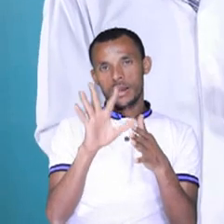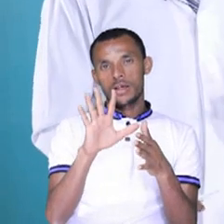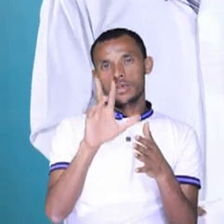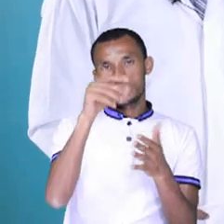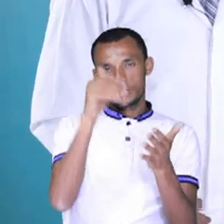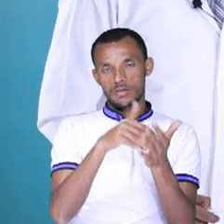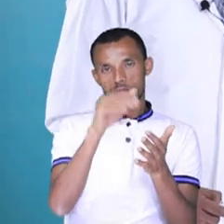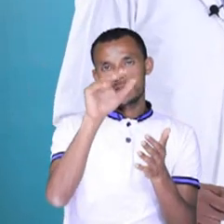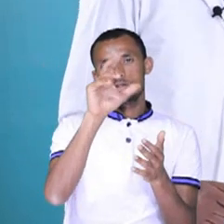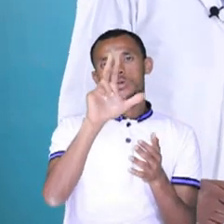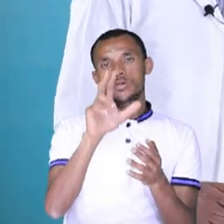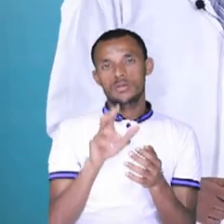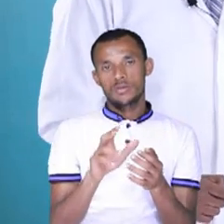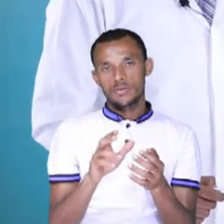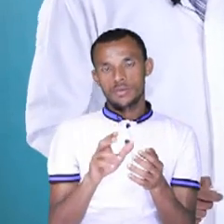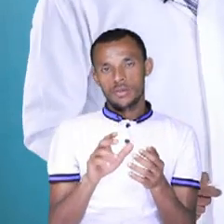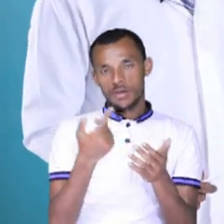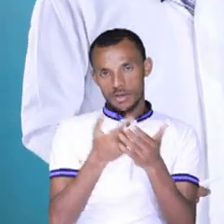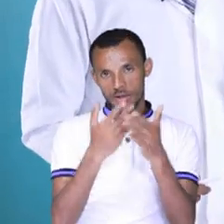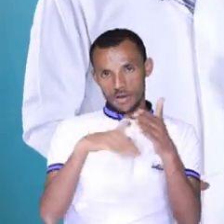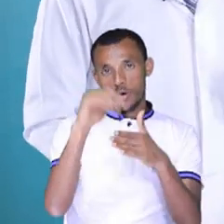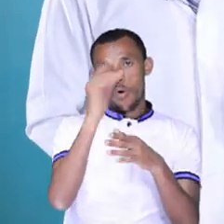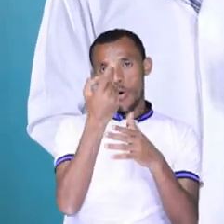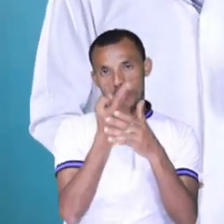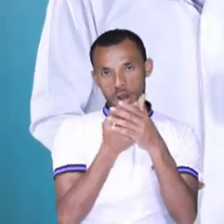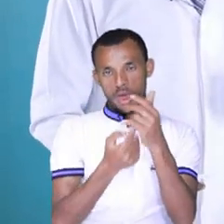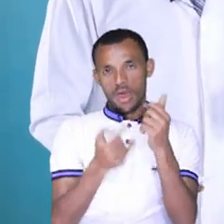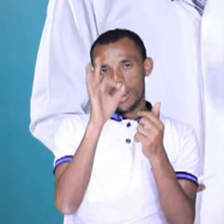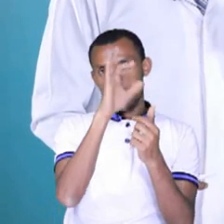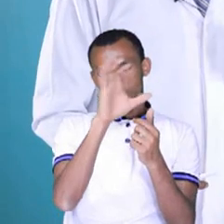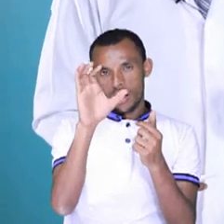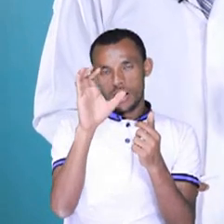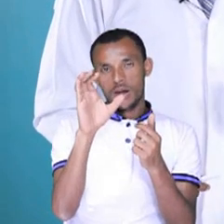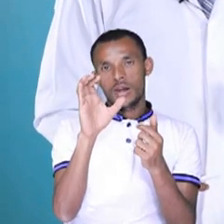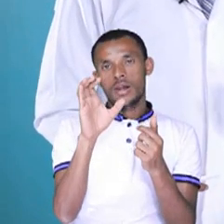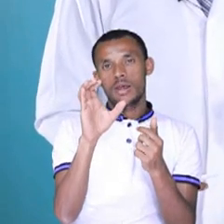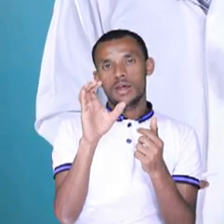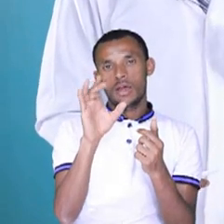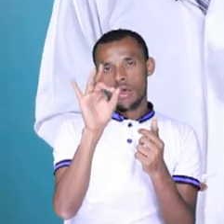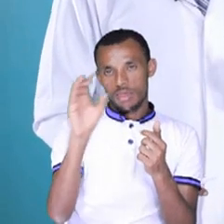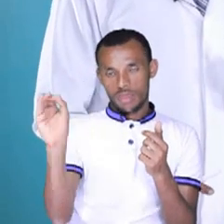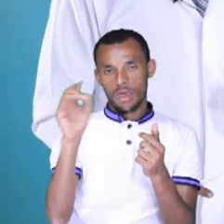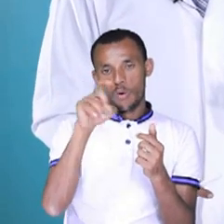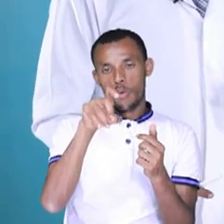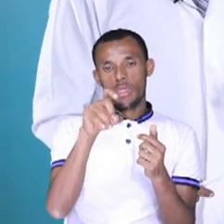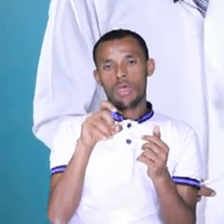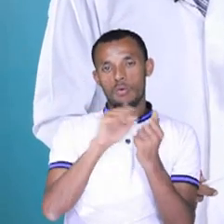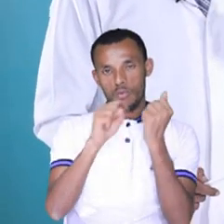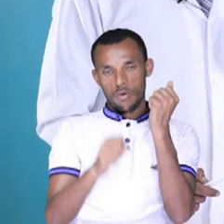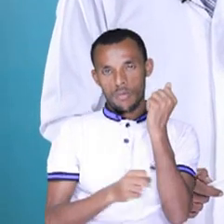ways. But out of this, only 980 of the committees that you have